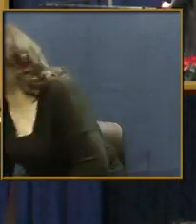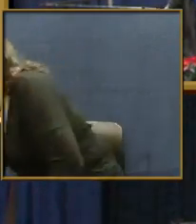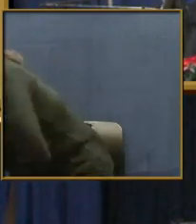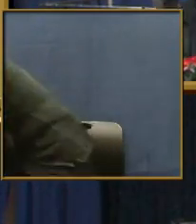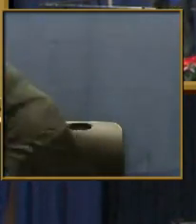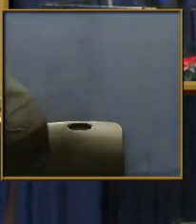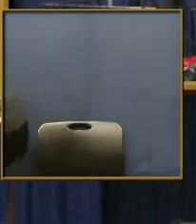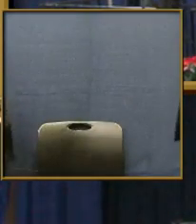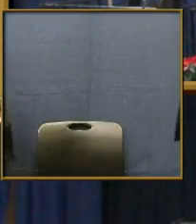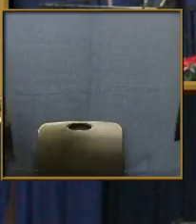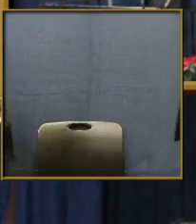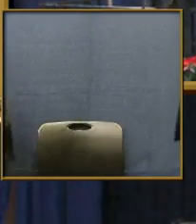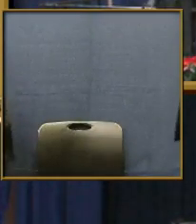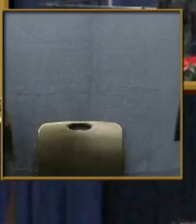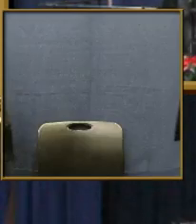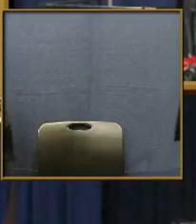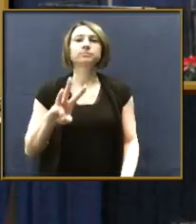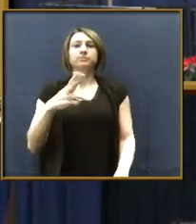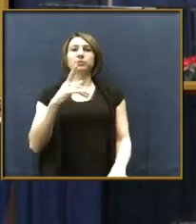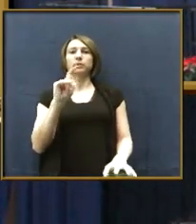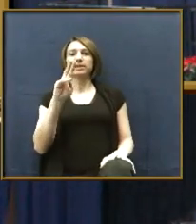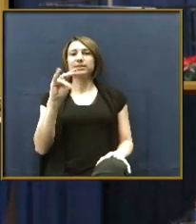Whitney Neumeyer Rose.